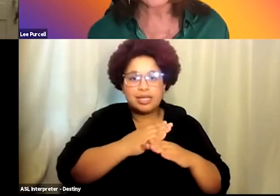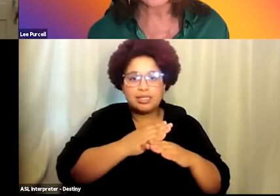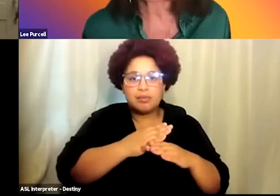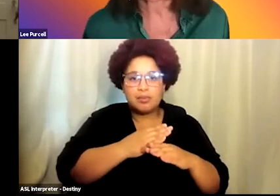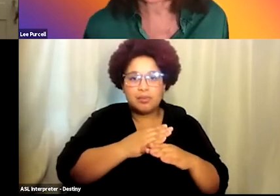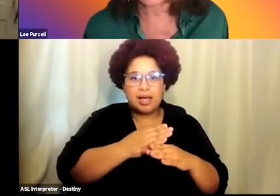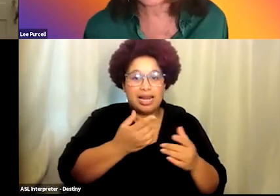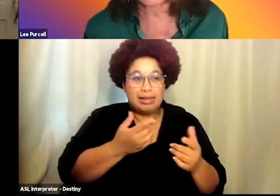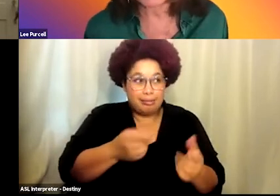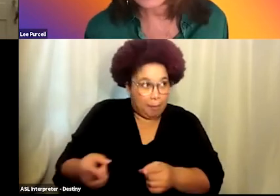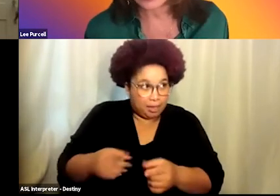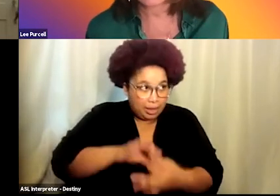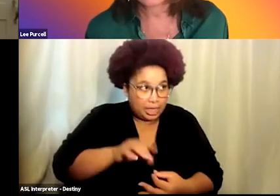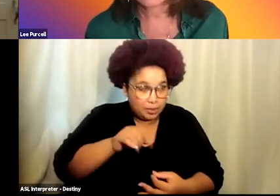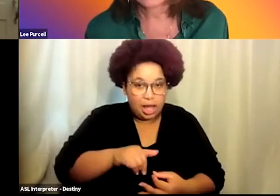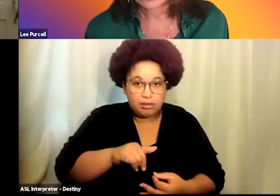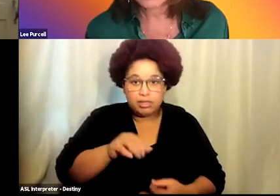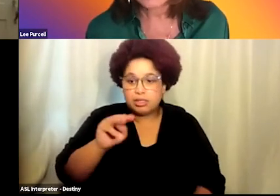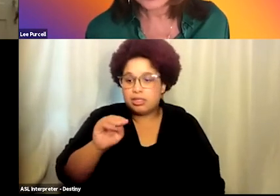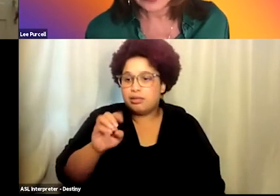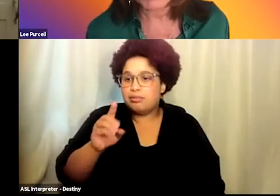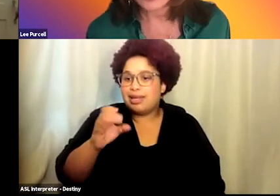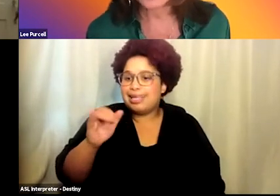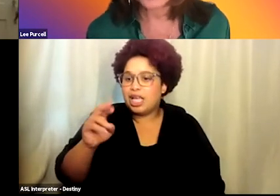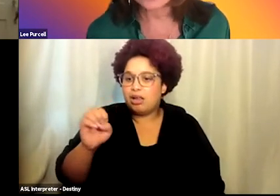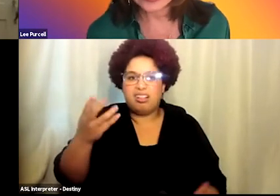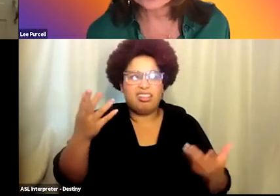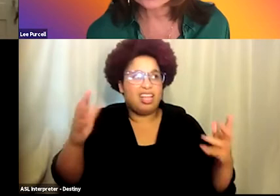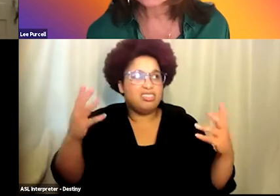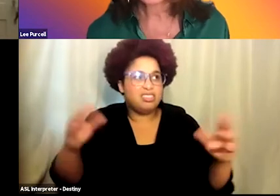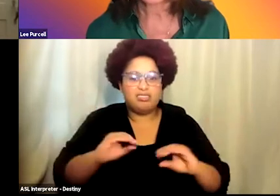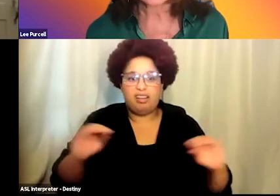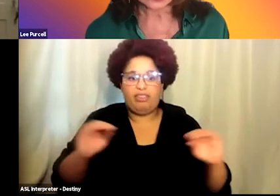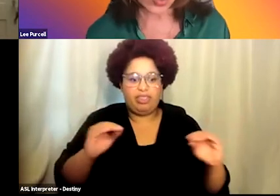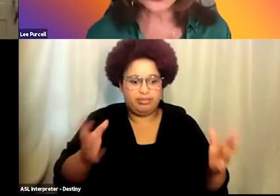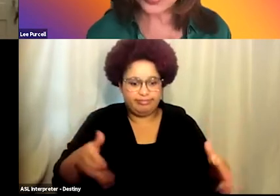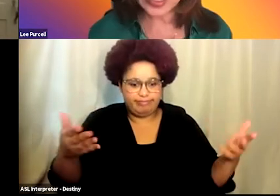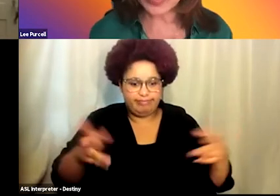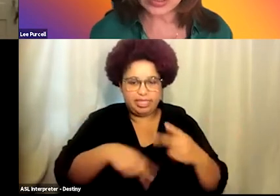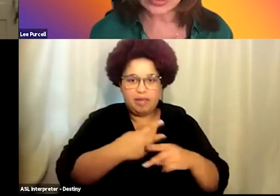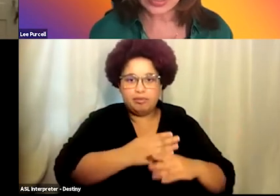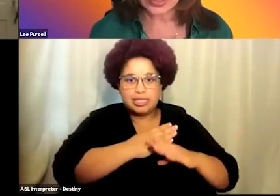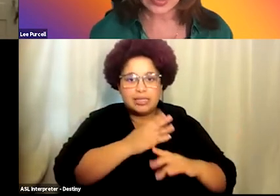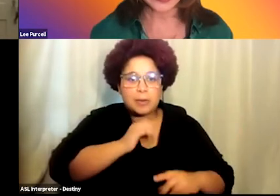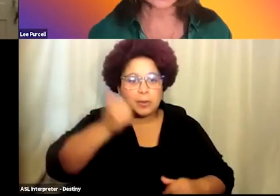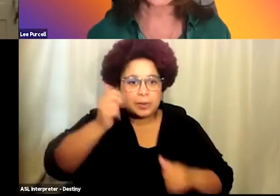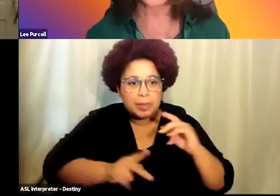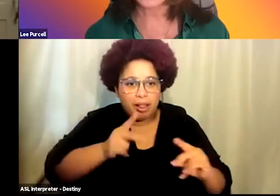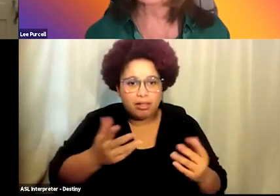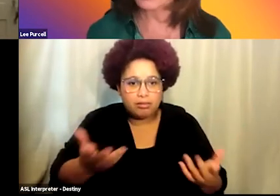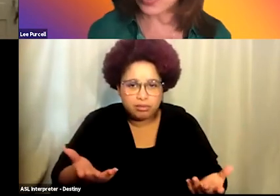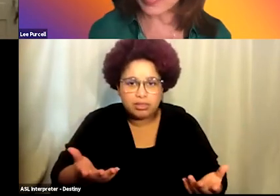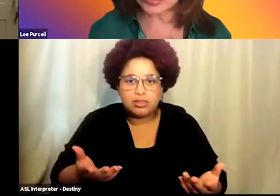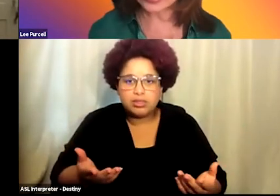about it? Really not much, other than Medicare. I mean, there's really not much to protect older people, and